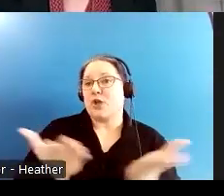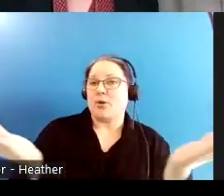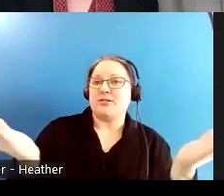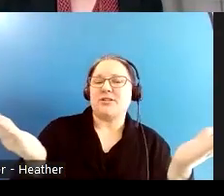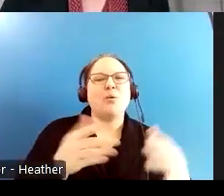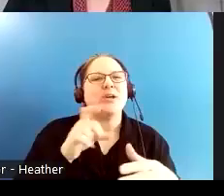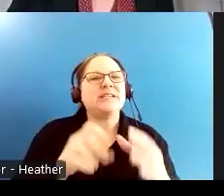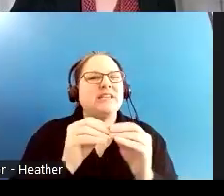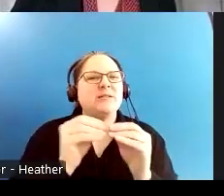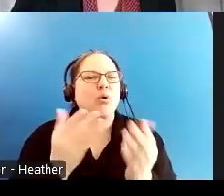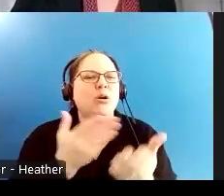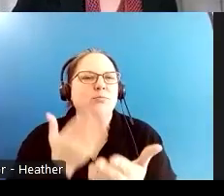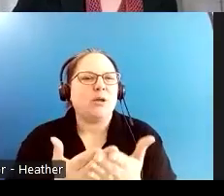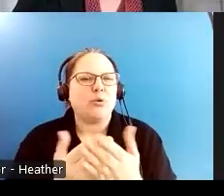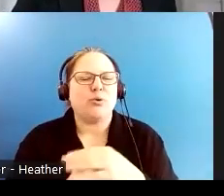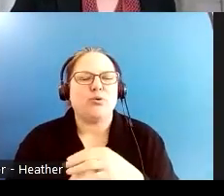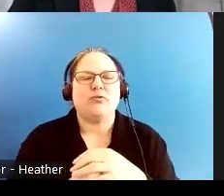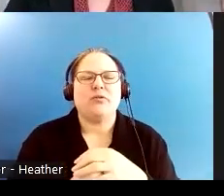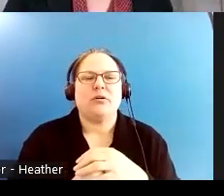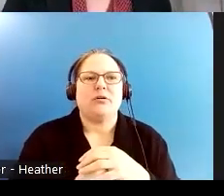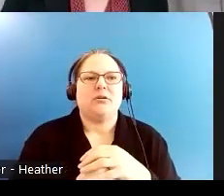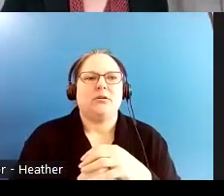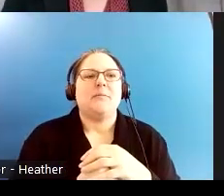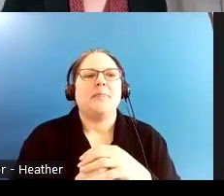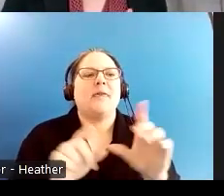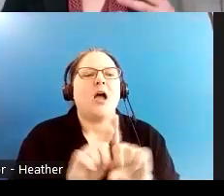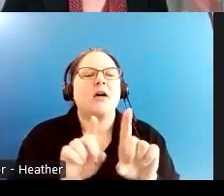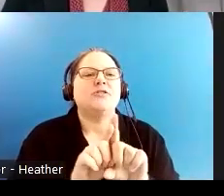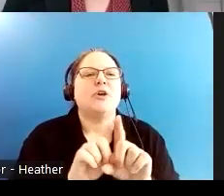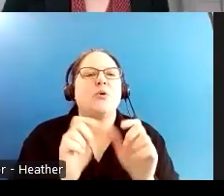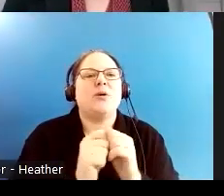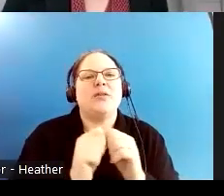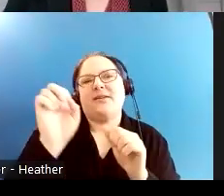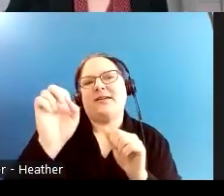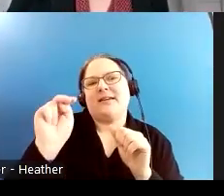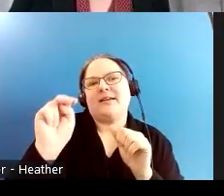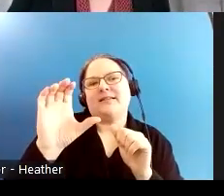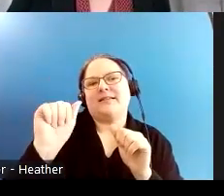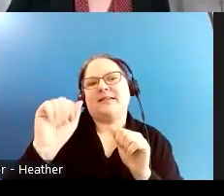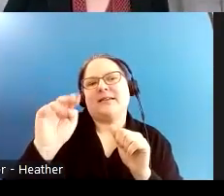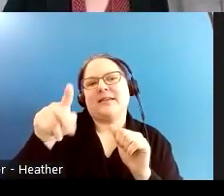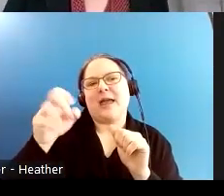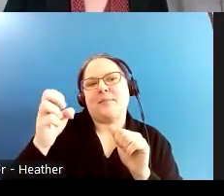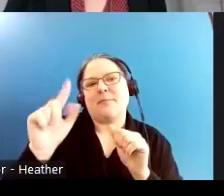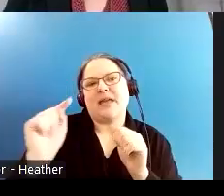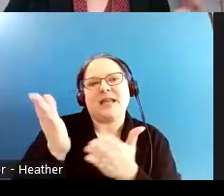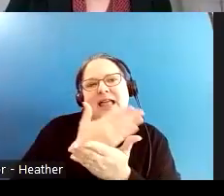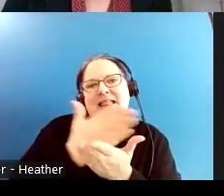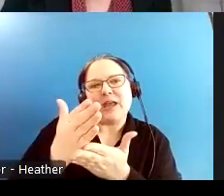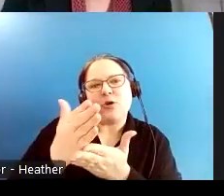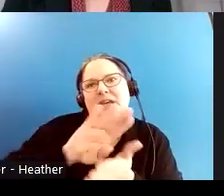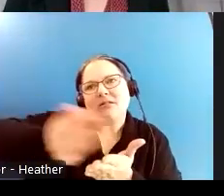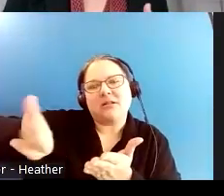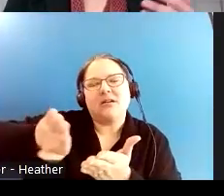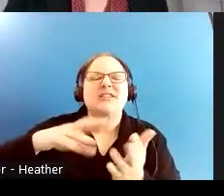these many people. And then I mentioned the encampment clearings. It just makes it harder to find people, harder to connect. Evidence has